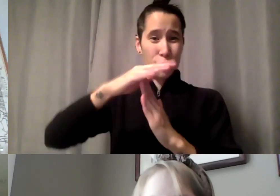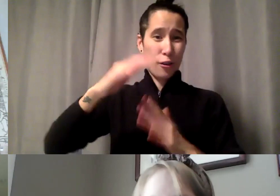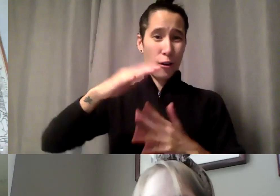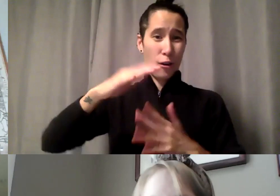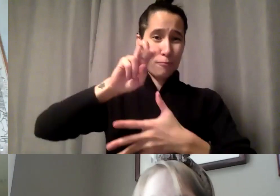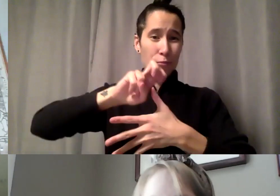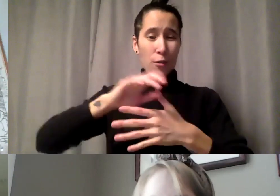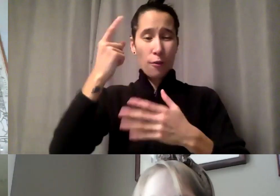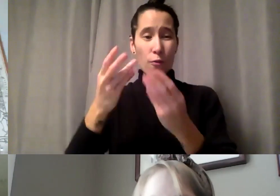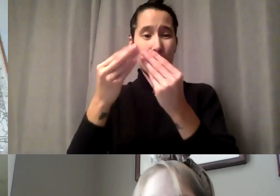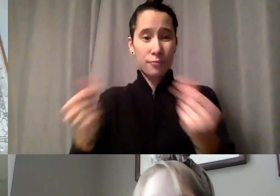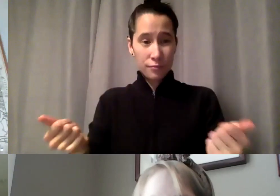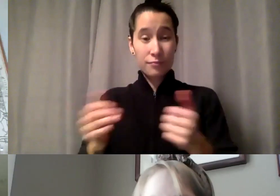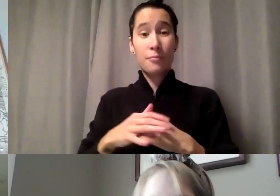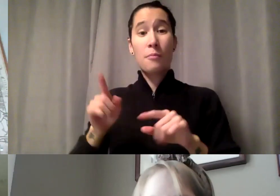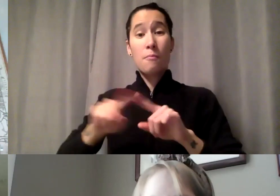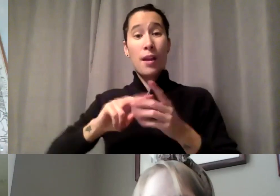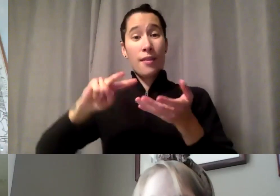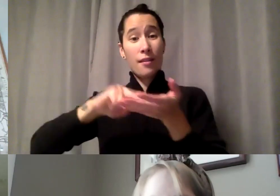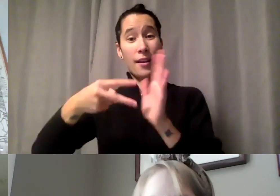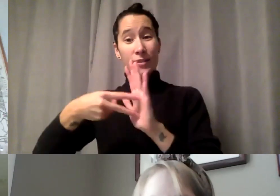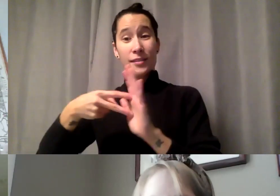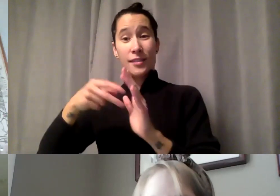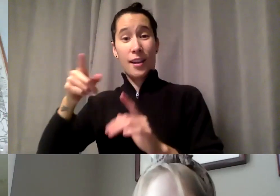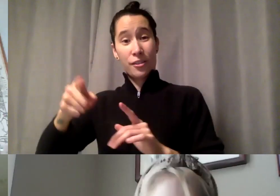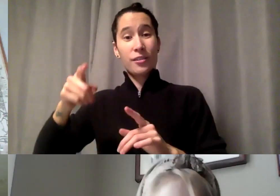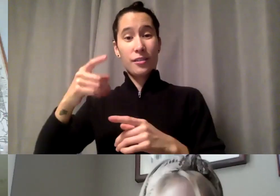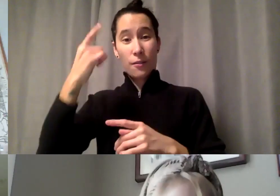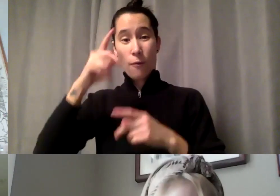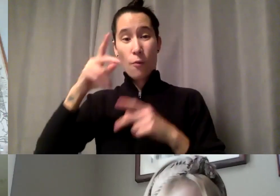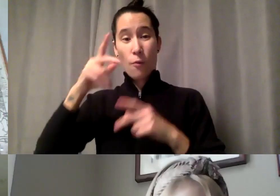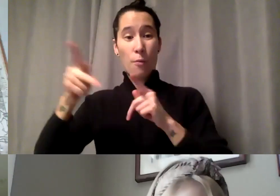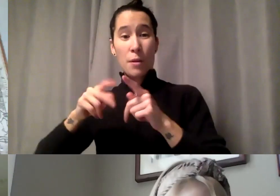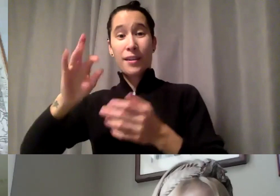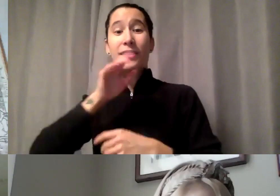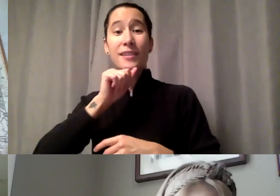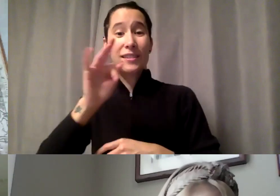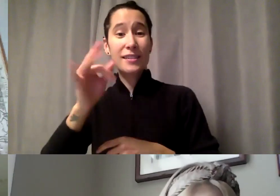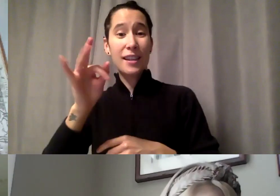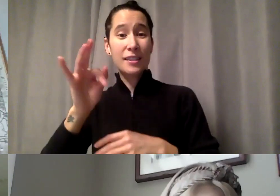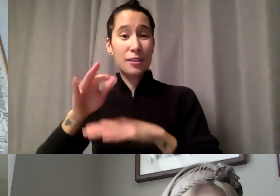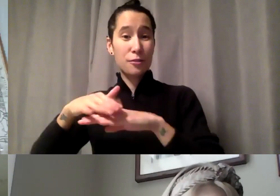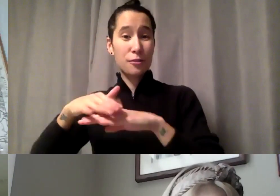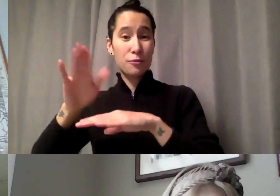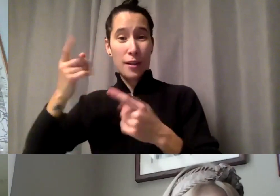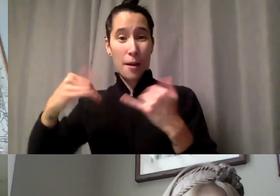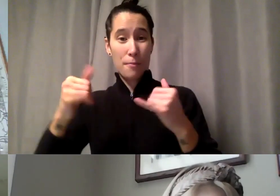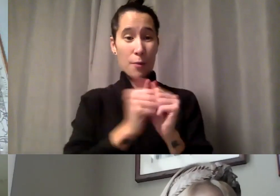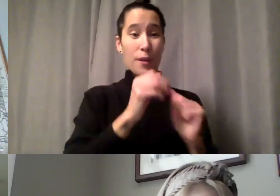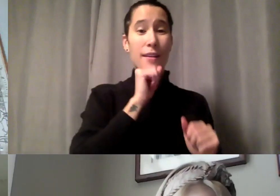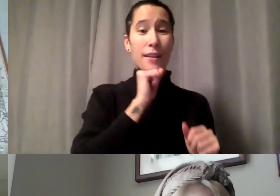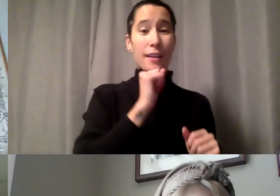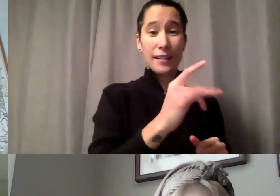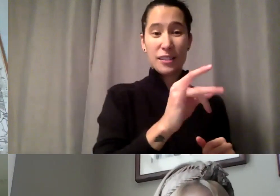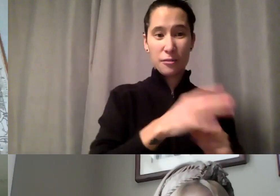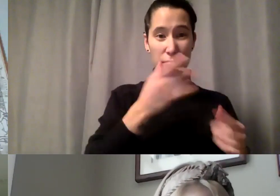intent of the order to make it so that 19-year-old can't participate with their 18-year-old on the same team? No, that's not the intention. Is that how it's